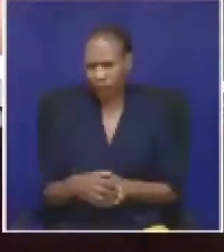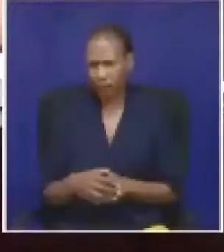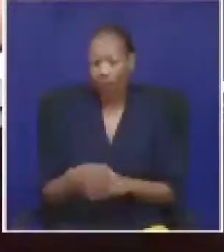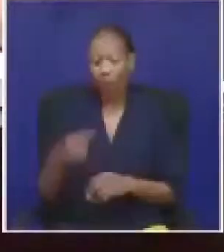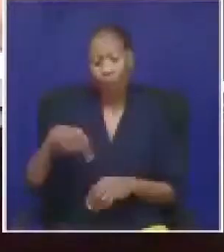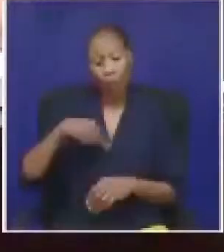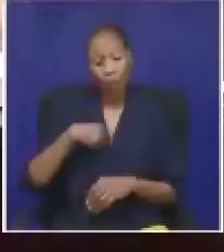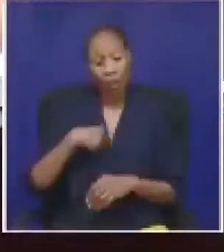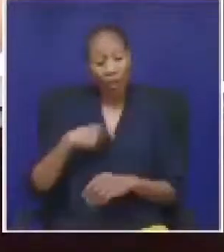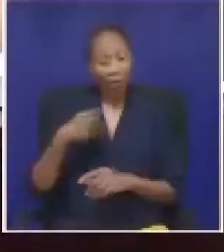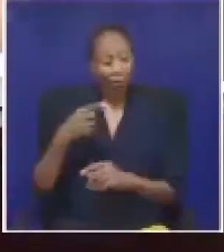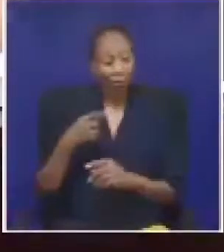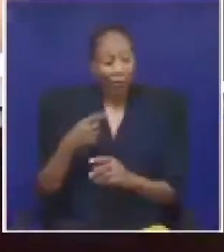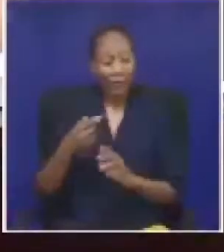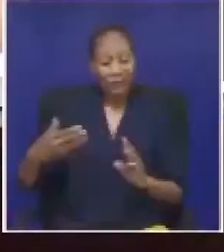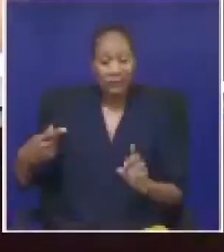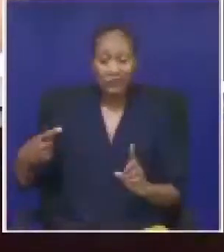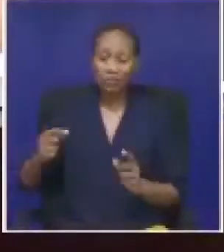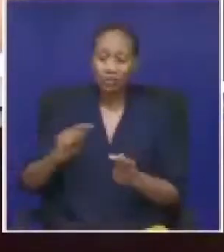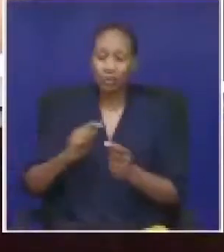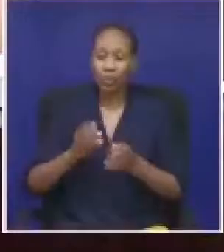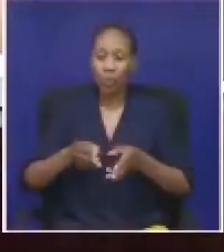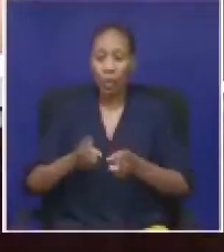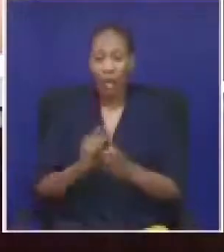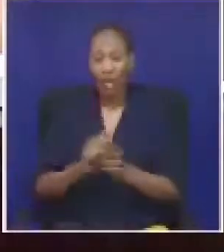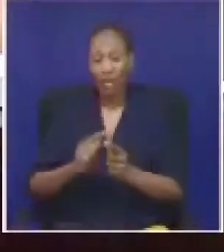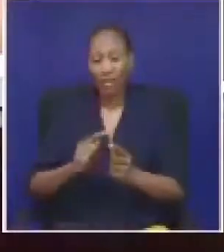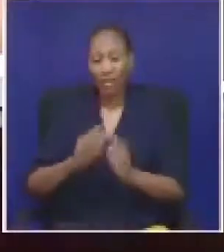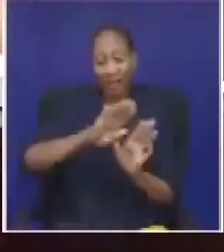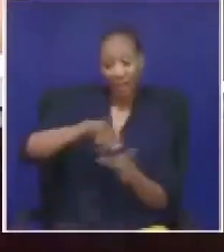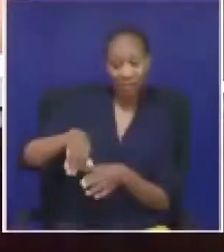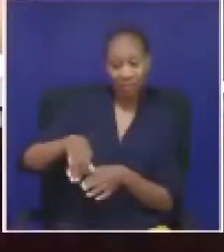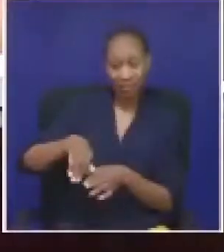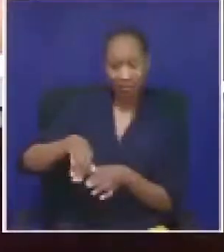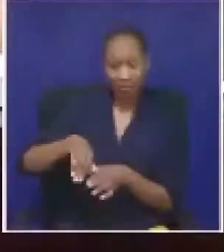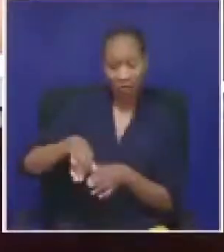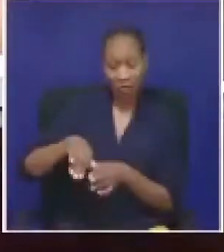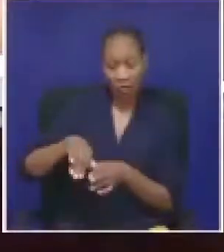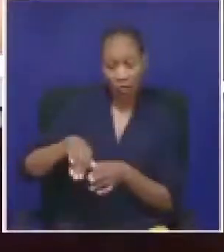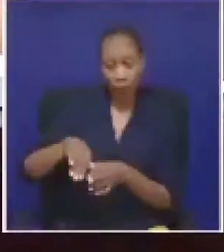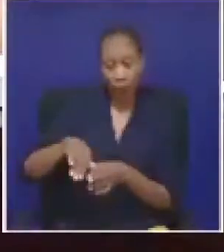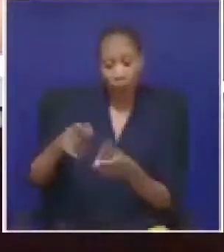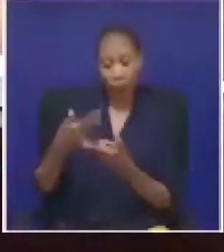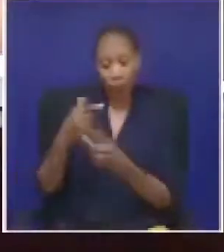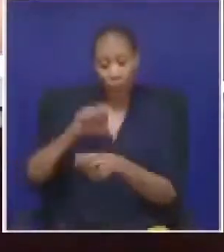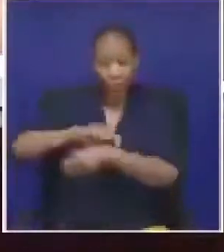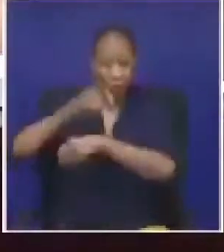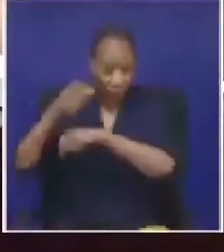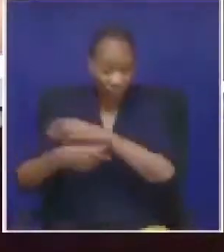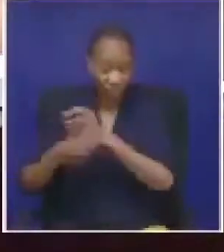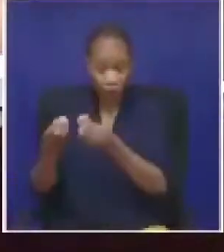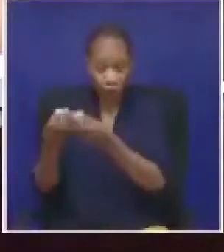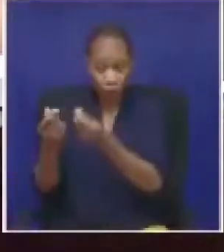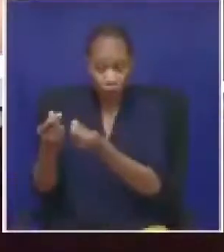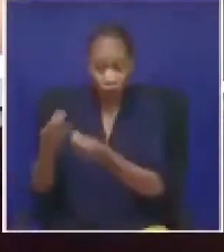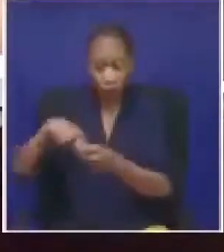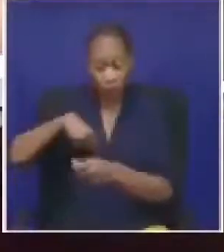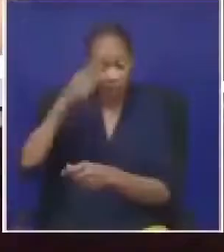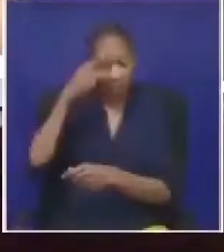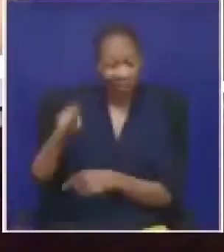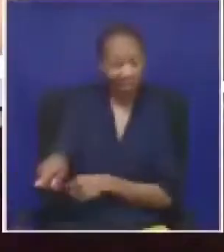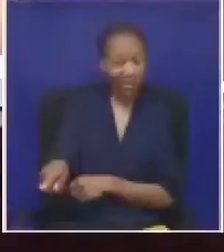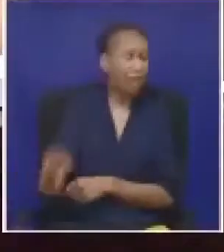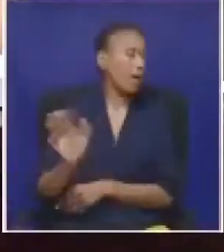deviate from the conference resolution. When we came to Parliament